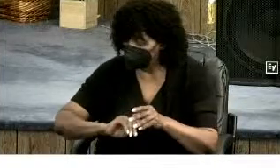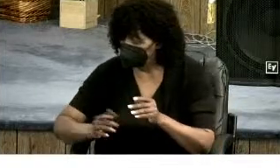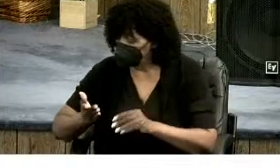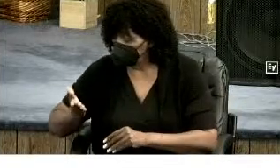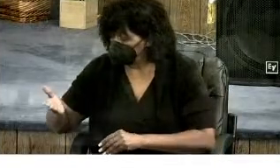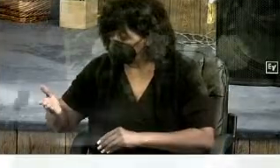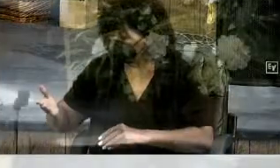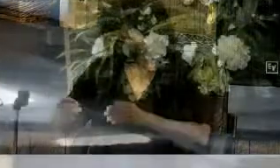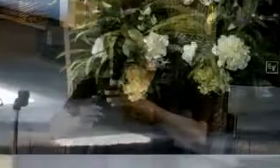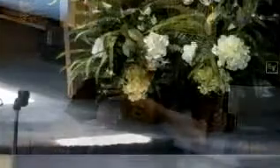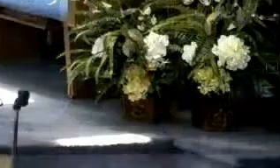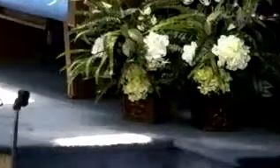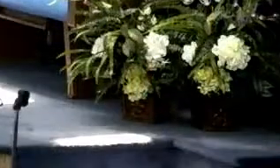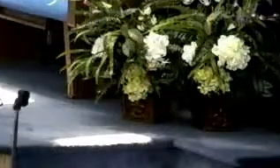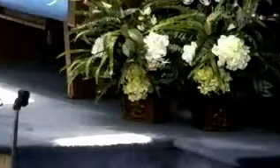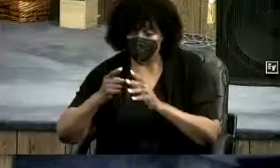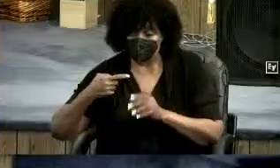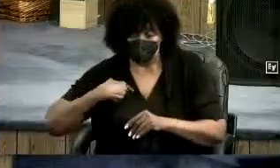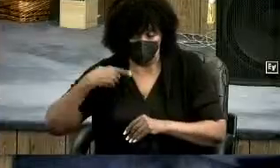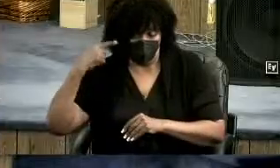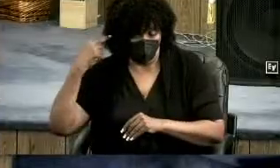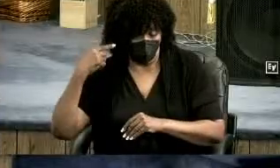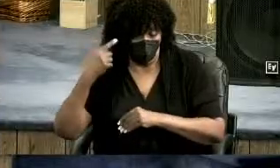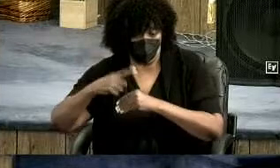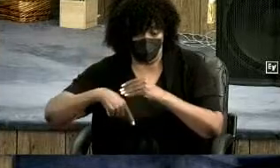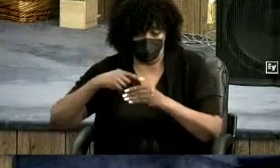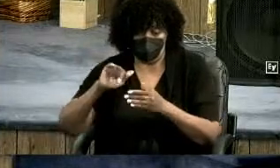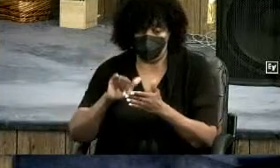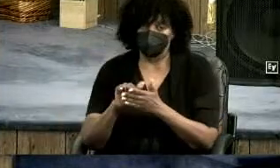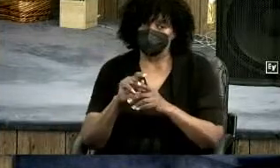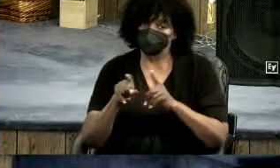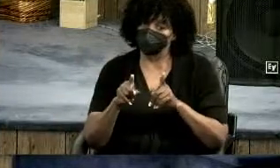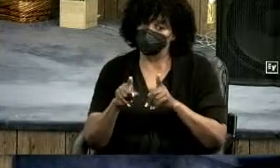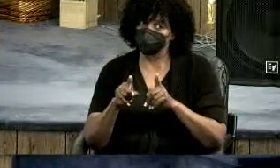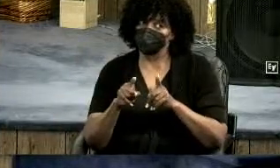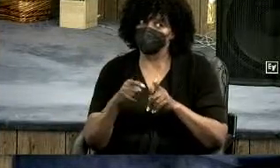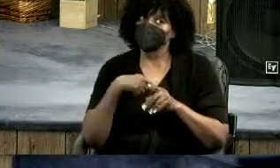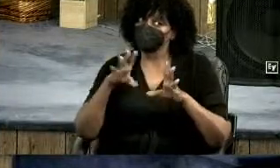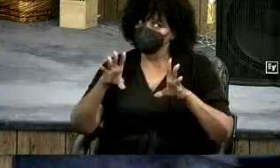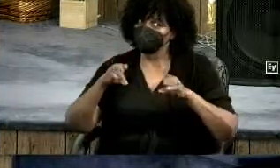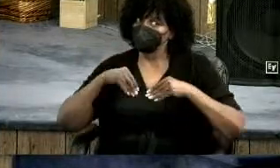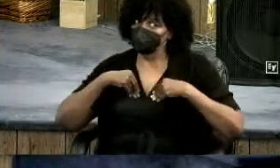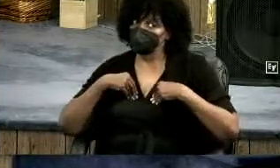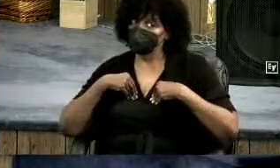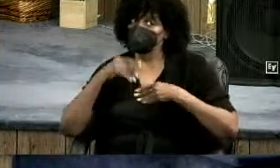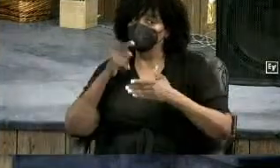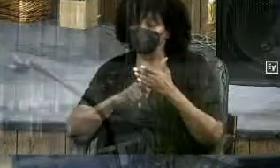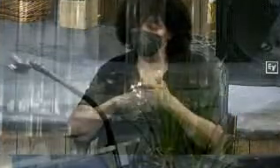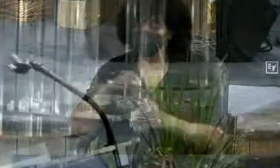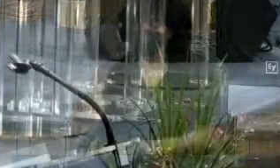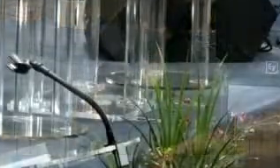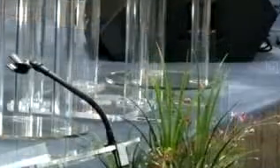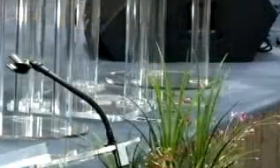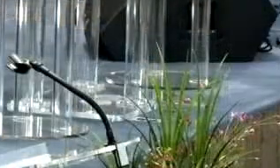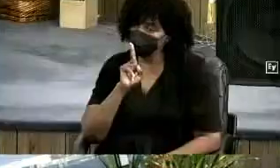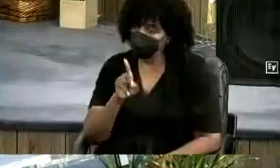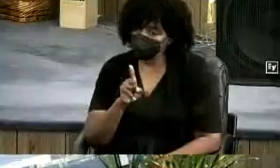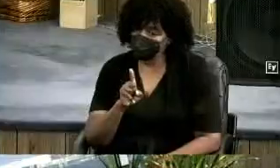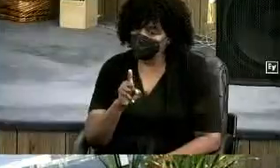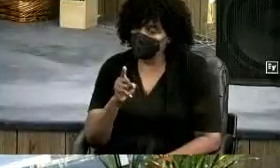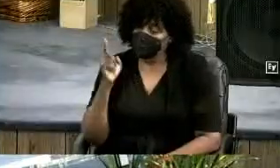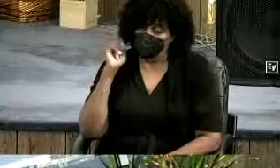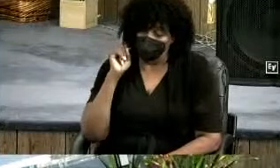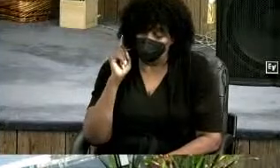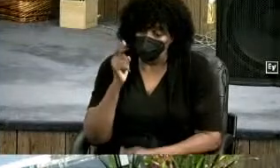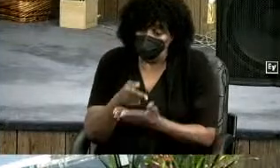they were. I heard what the testimony was, but I'm claiming what Jesus said we supposed to be. I heard what's